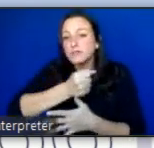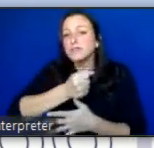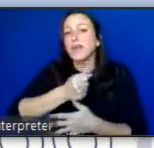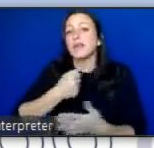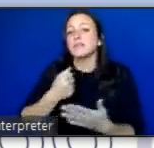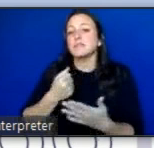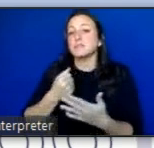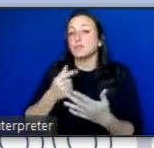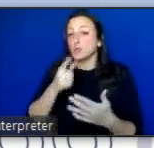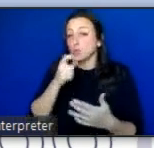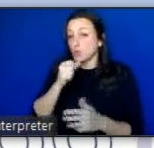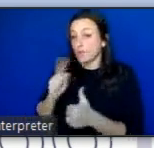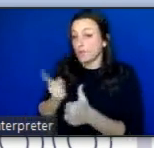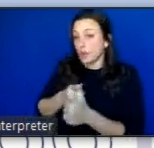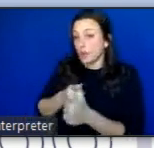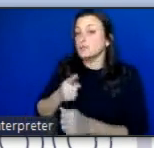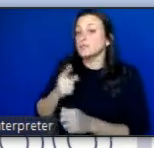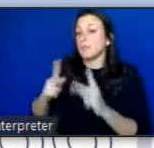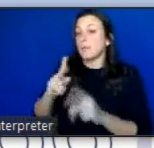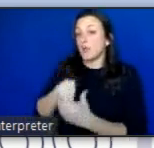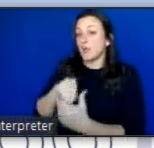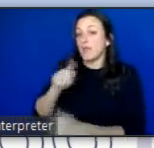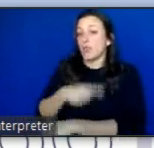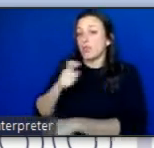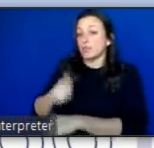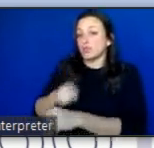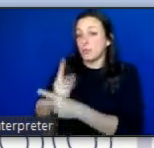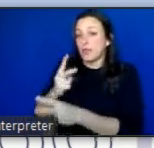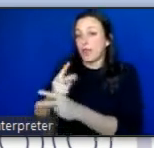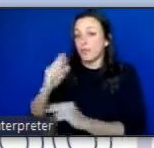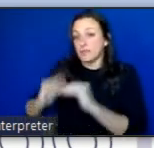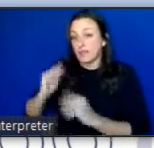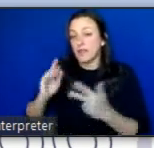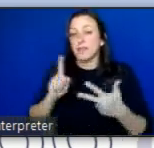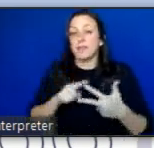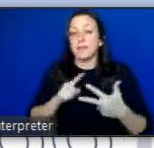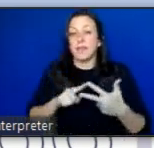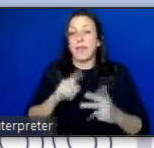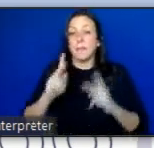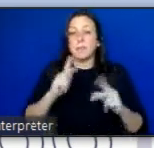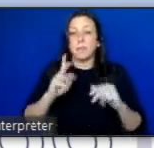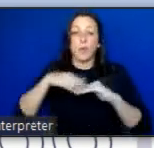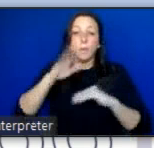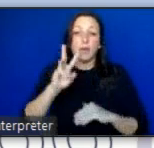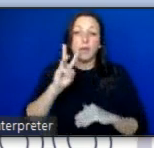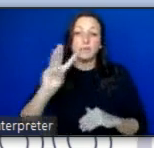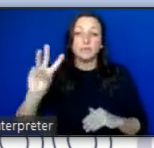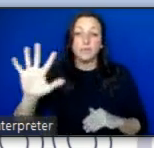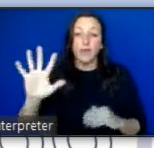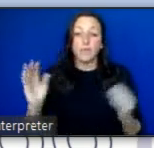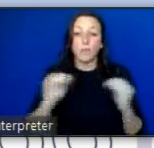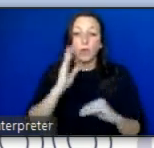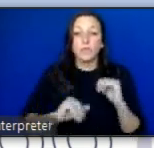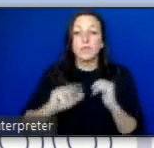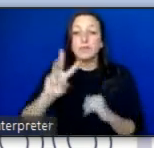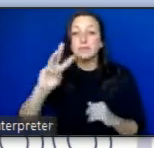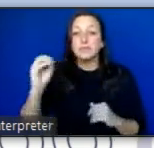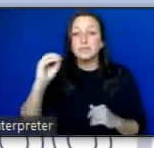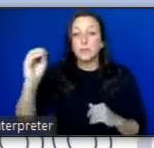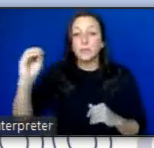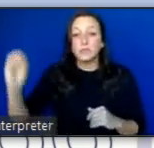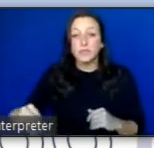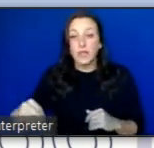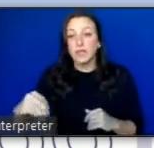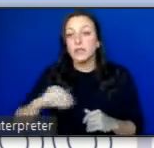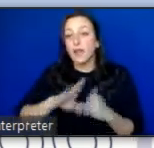facilities, and people over 65. And I'm happy that over 60% of all doses that have been given have been